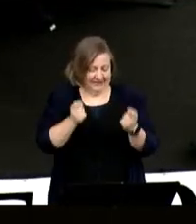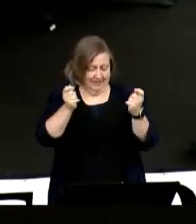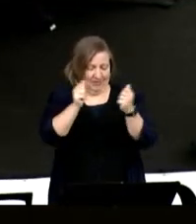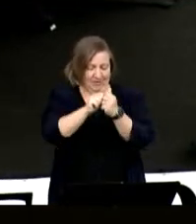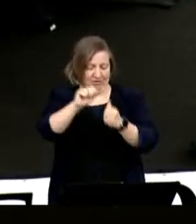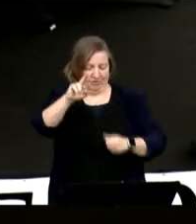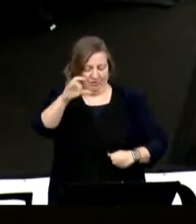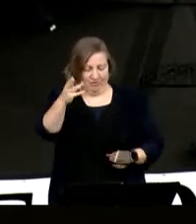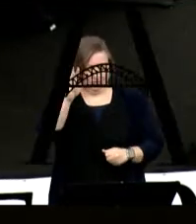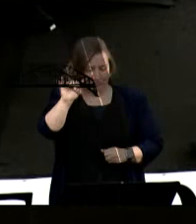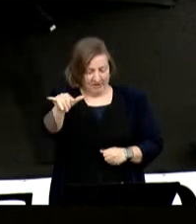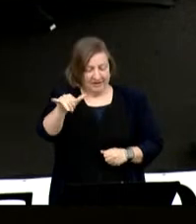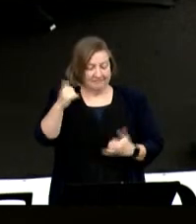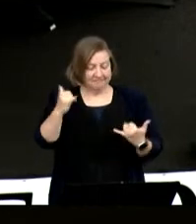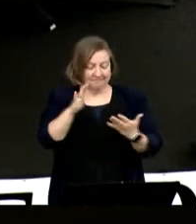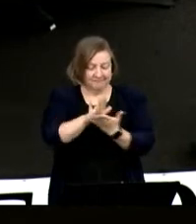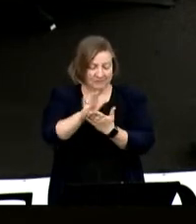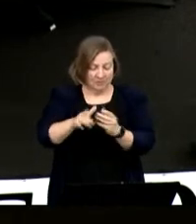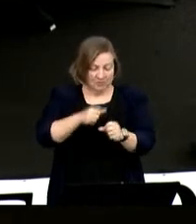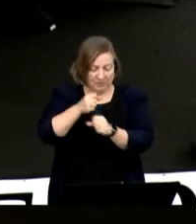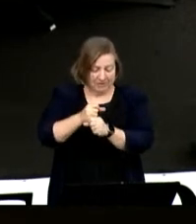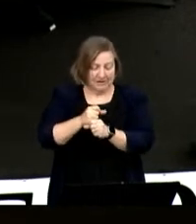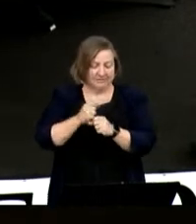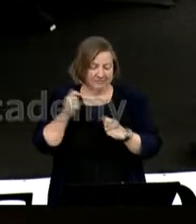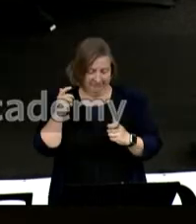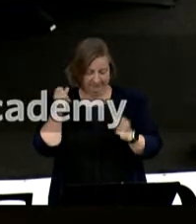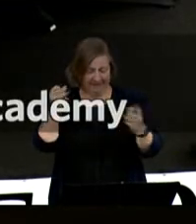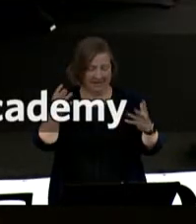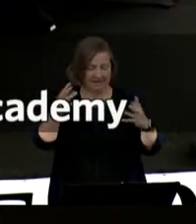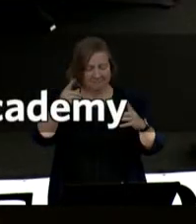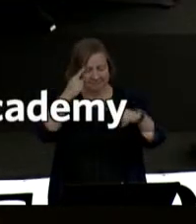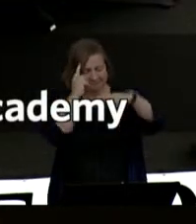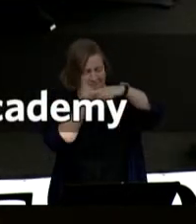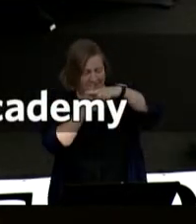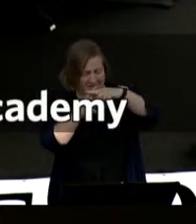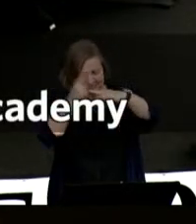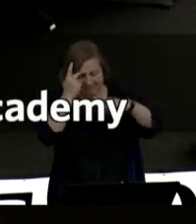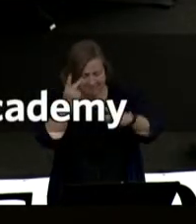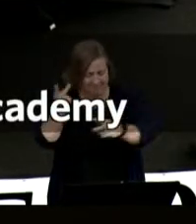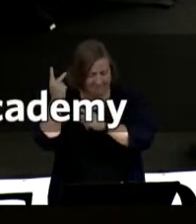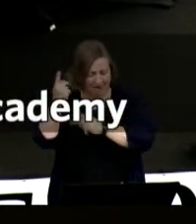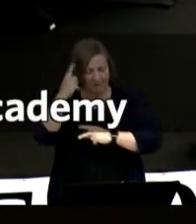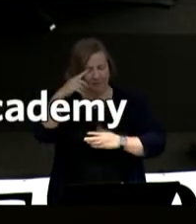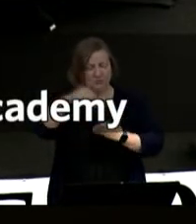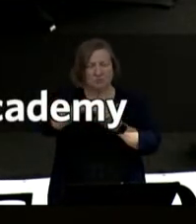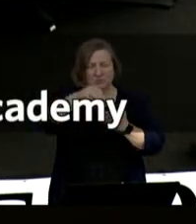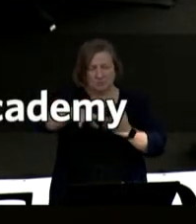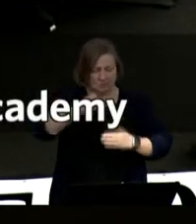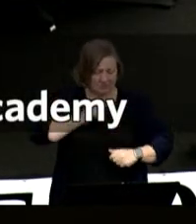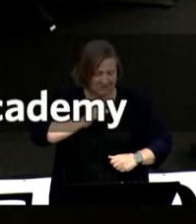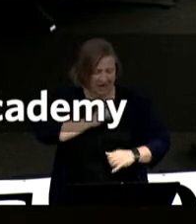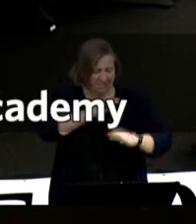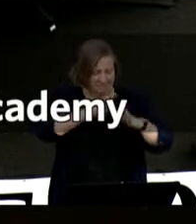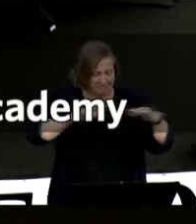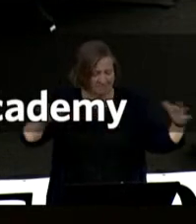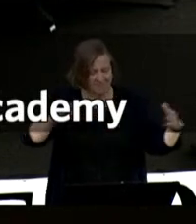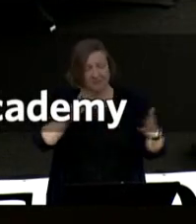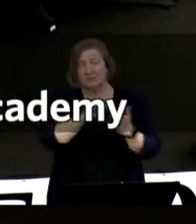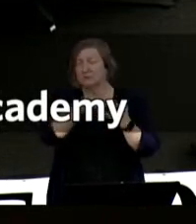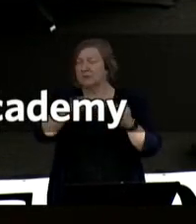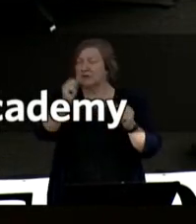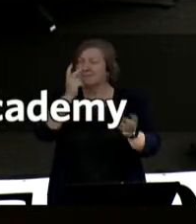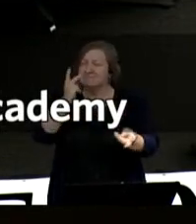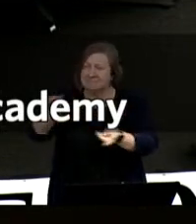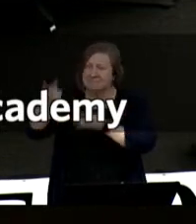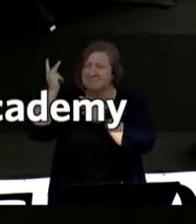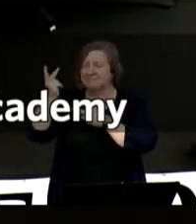school year has created many positive memories for each and every student and staff member. Students can look back on this year and find those moments